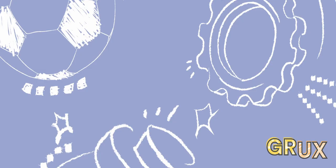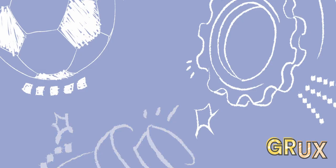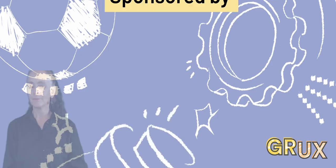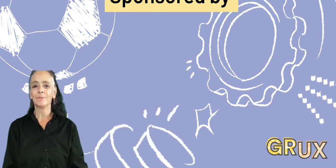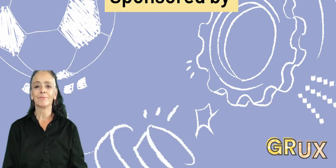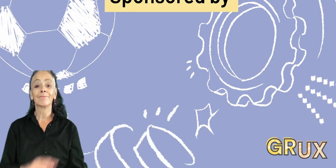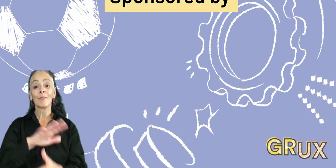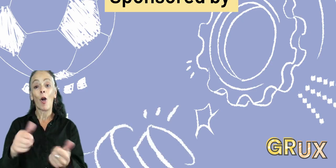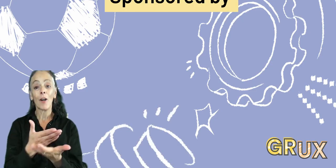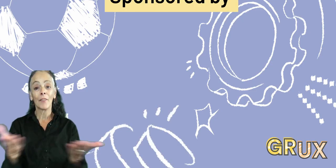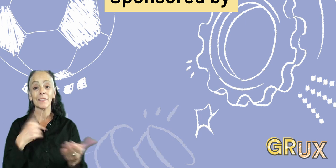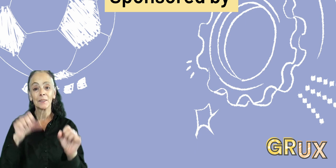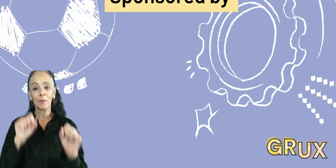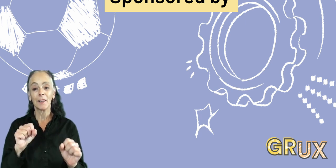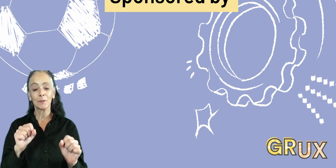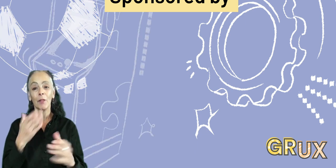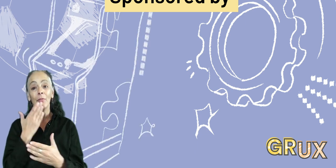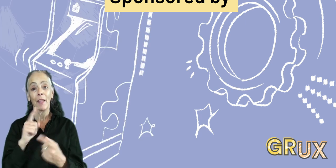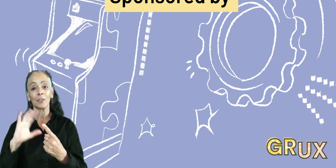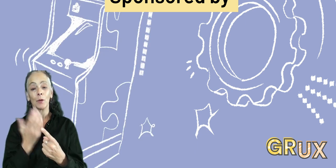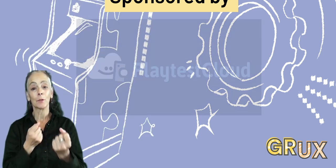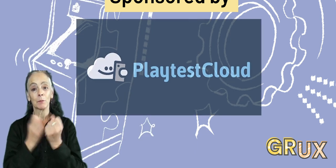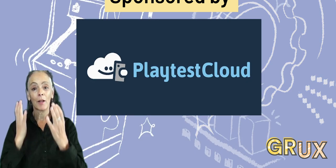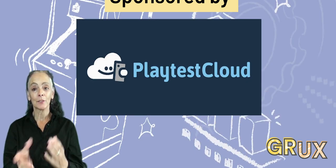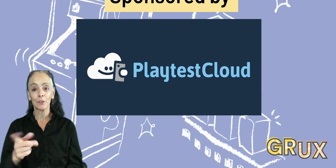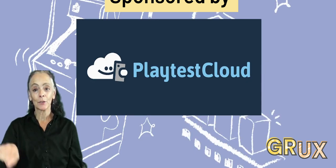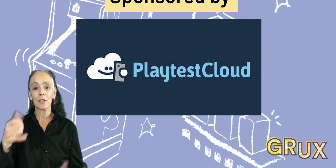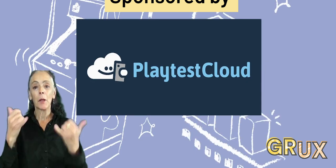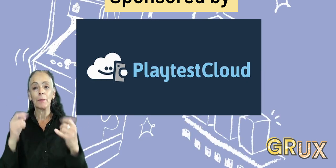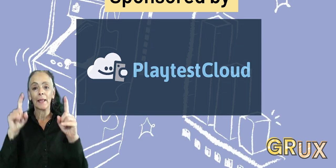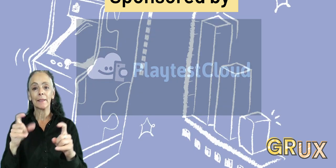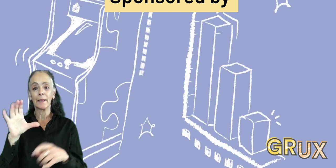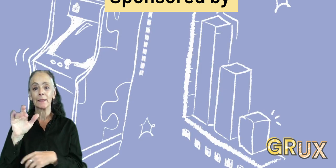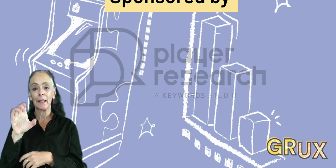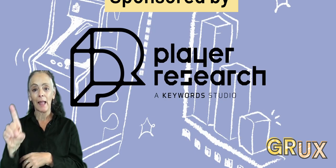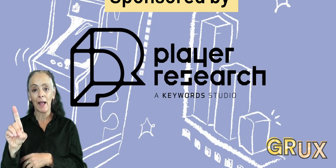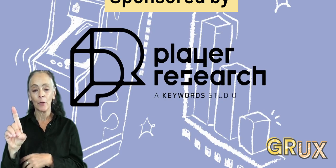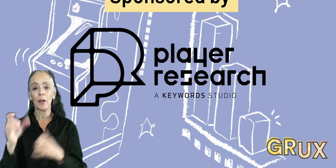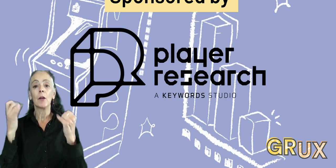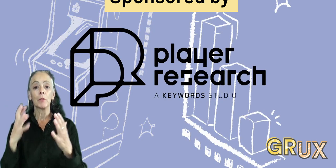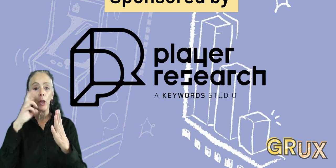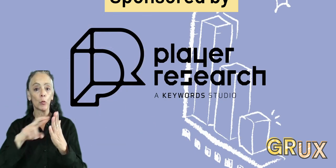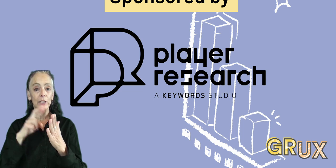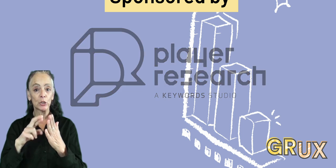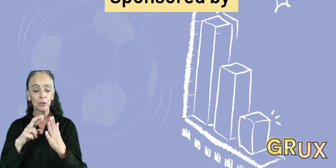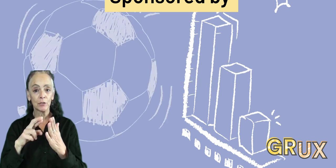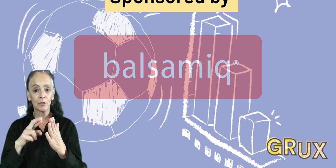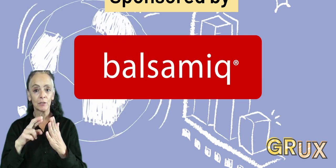All this is possible thanks to our sponsors Playtest Cloud, Player Research,